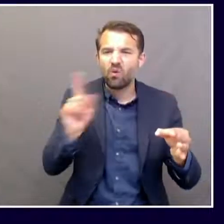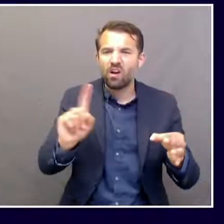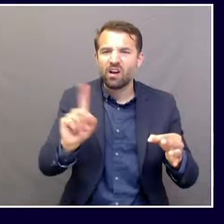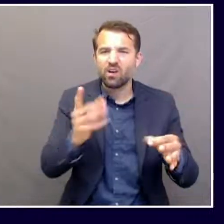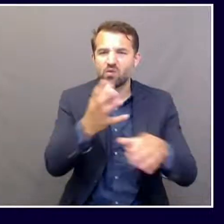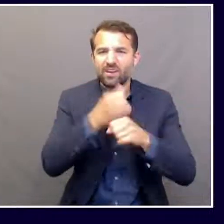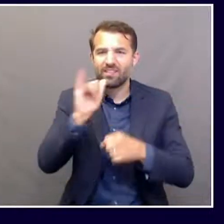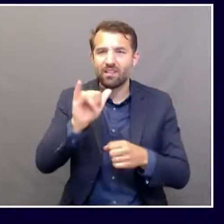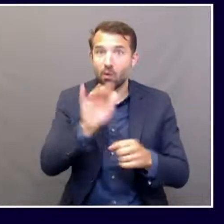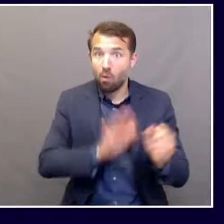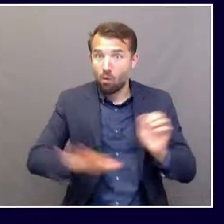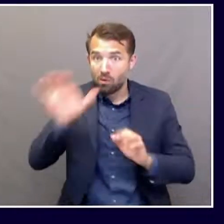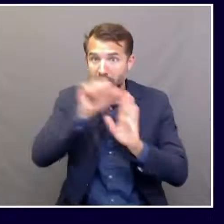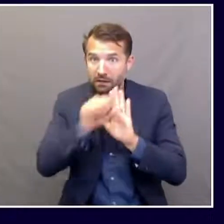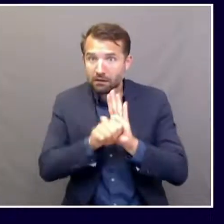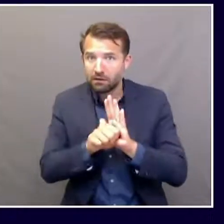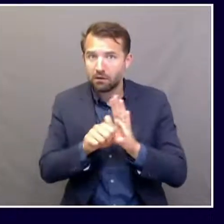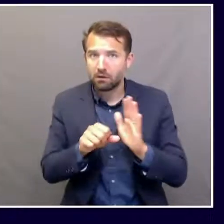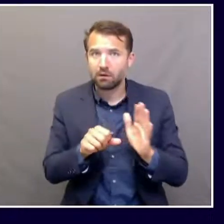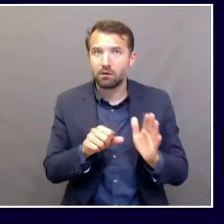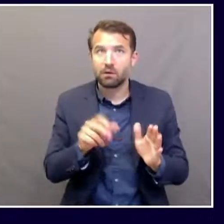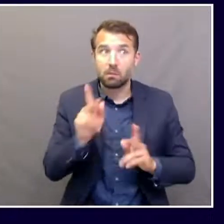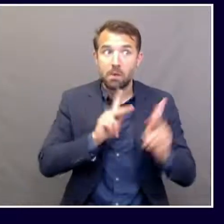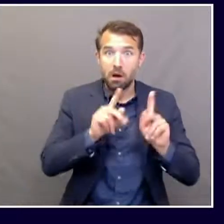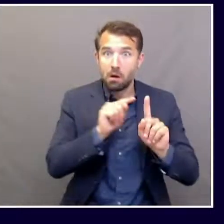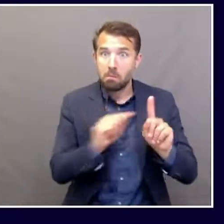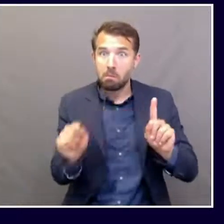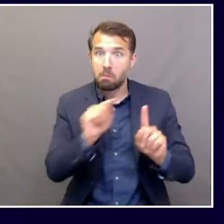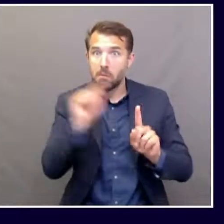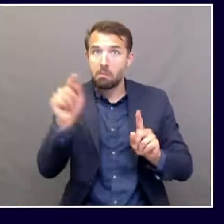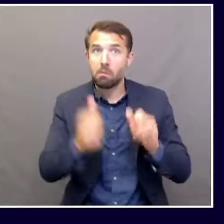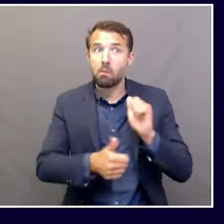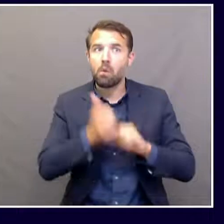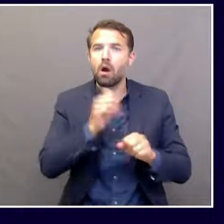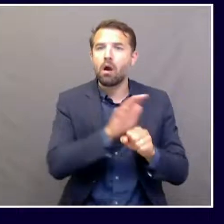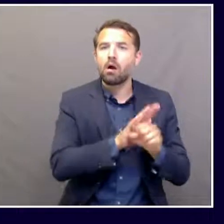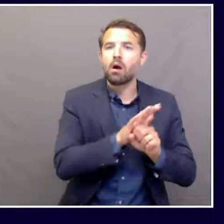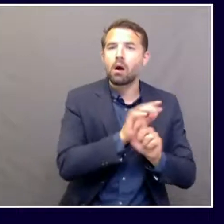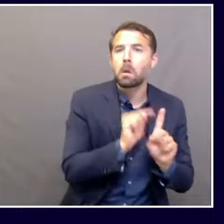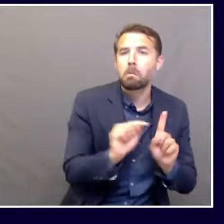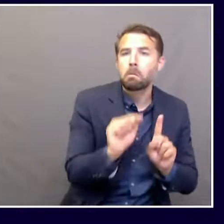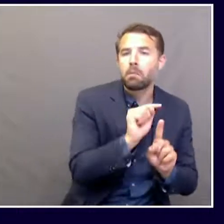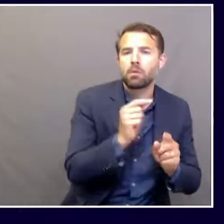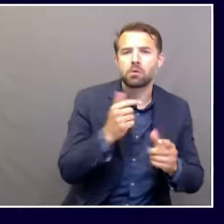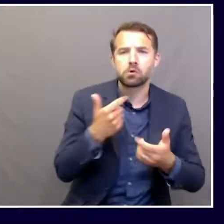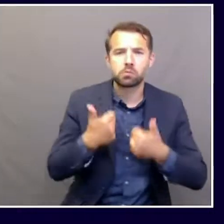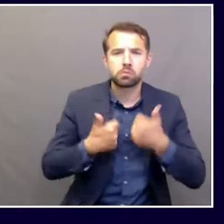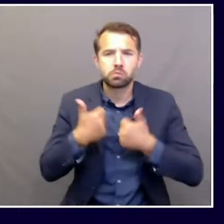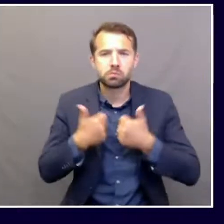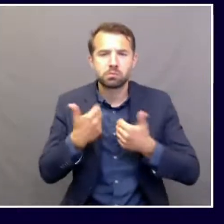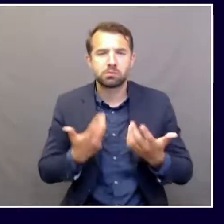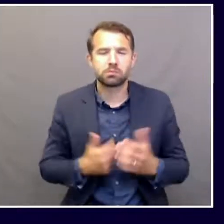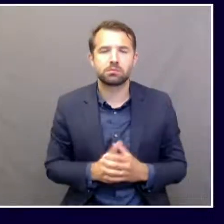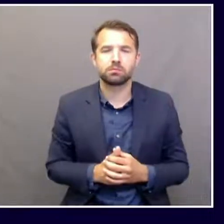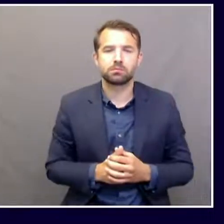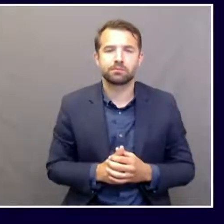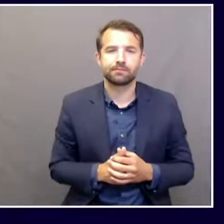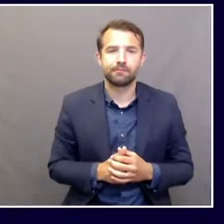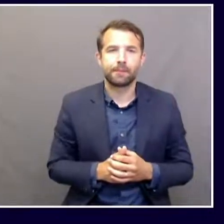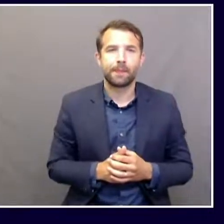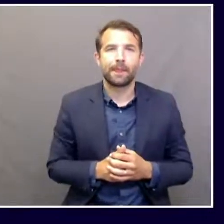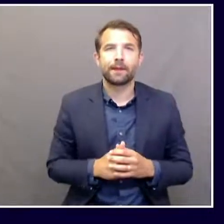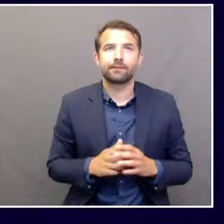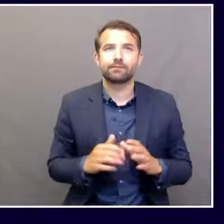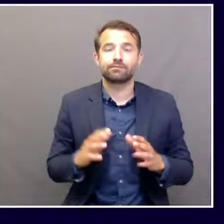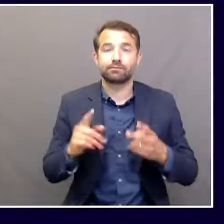I can start, Commissioner, if you, or, yep. Patty, we've seen demand across the state. Many, for example, it's been actually a